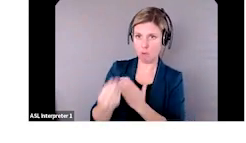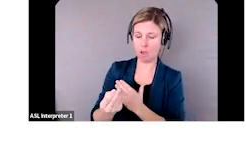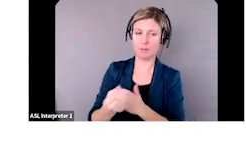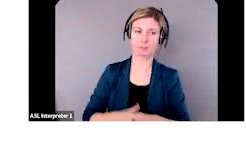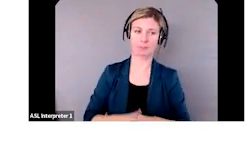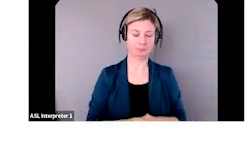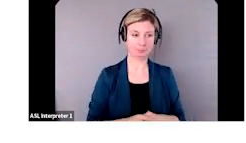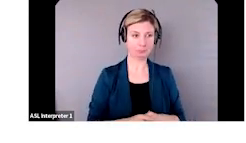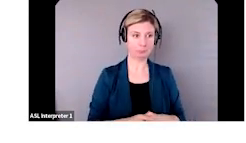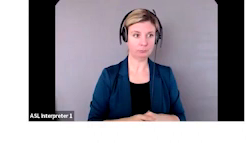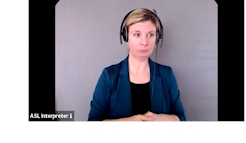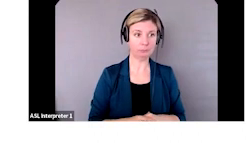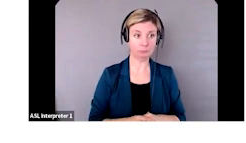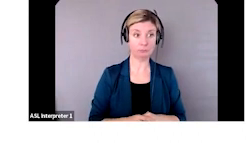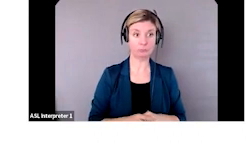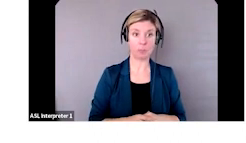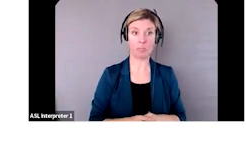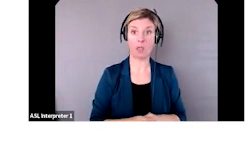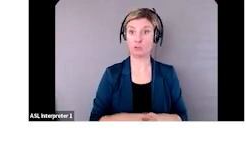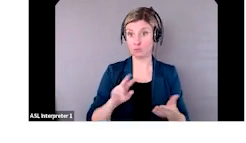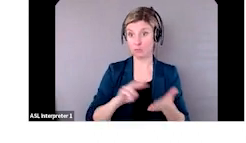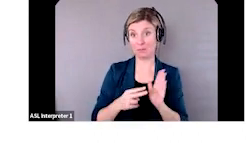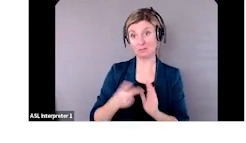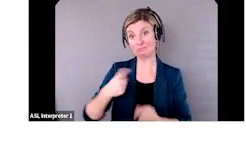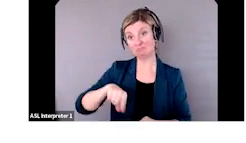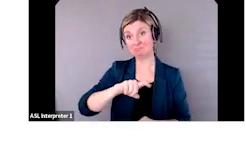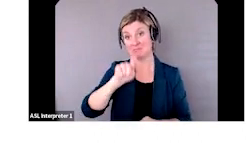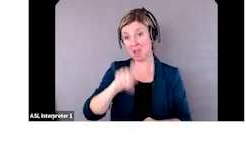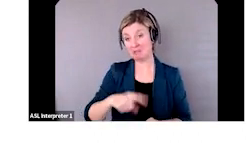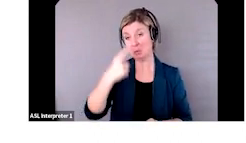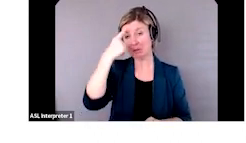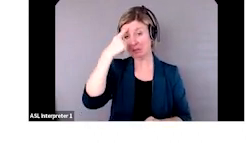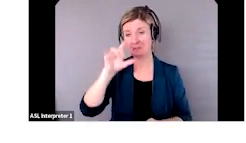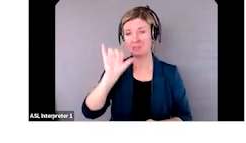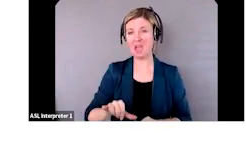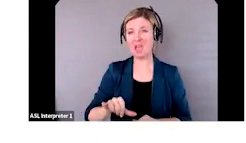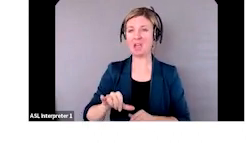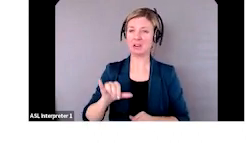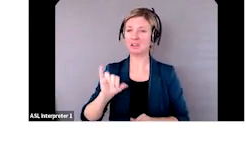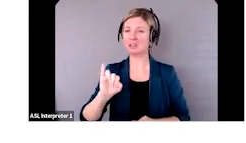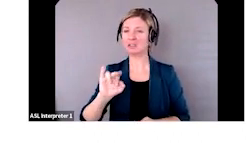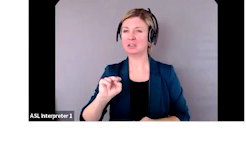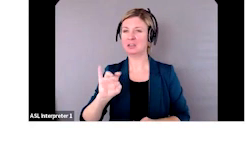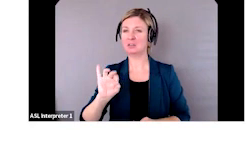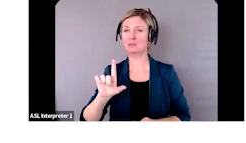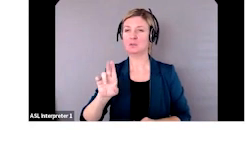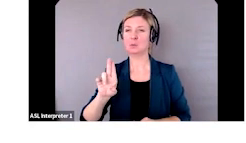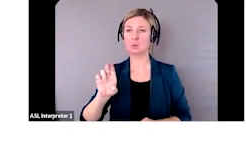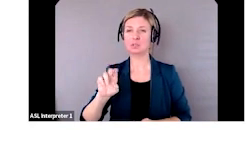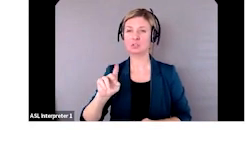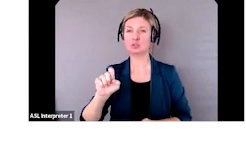so we have to have an influencer strategy as we move forward, and we can tie that to Amazon to make sure that